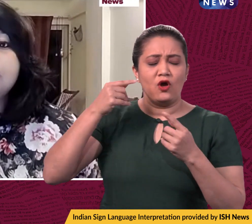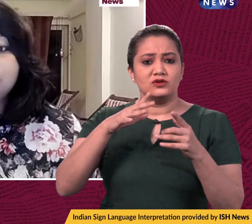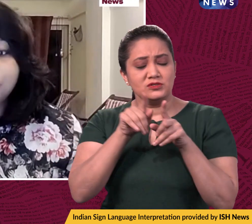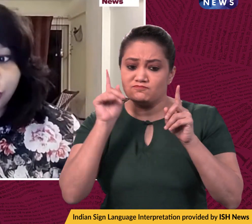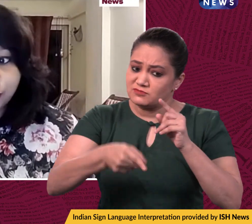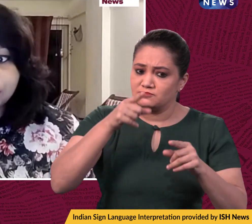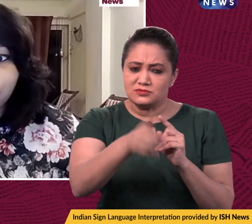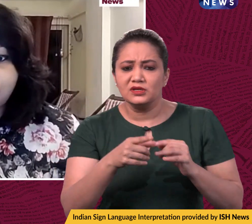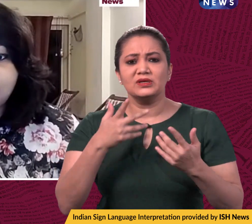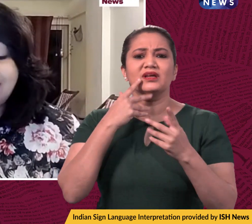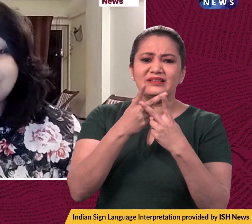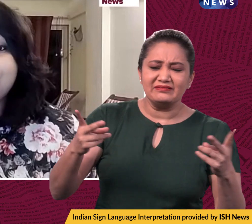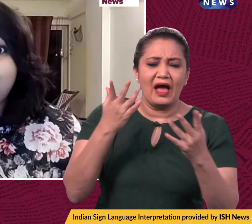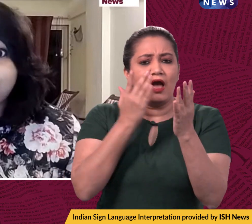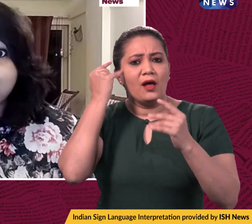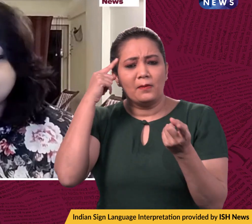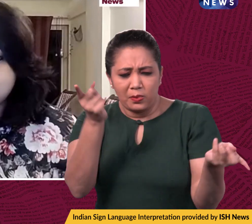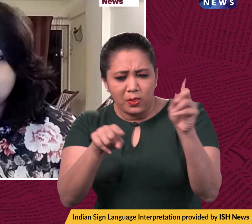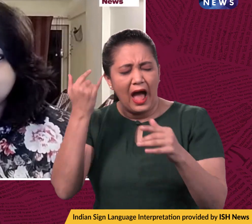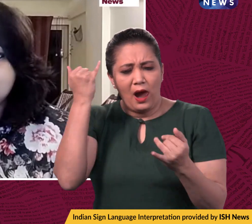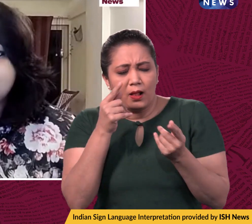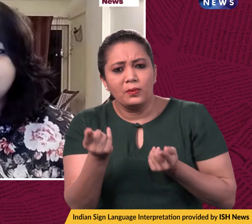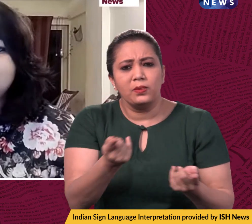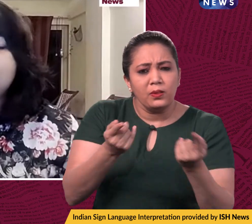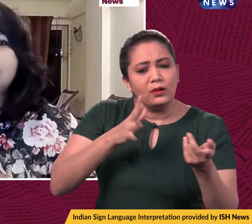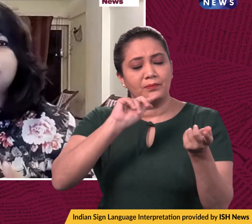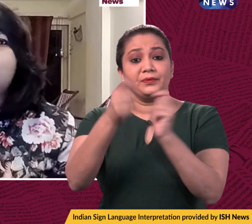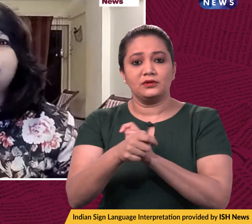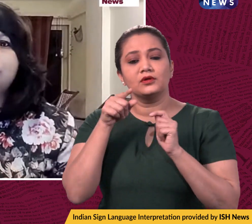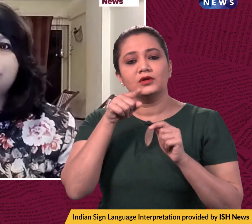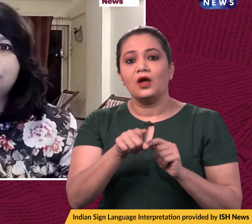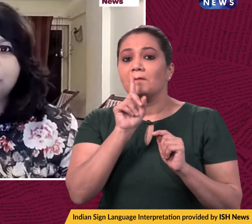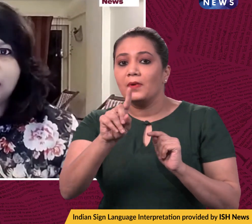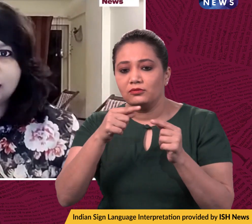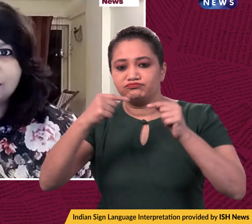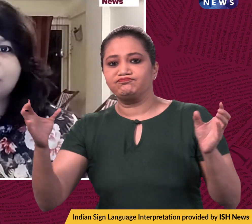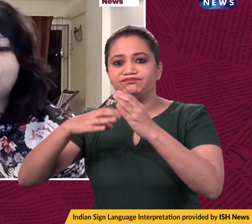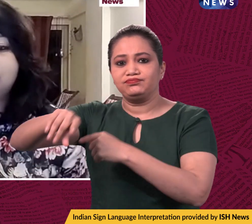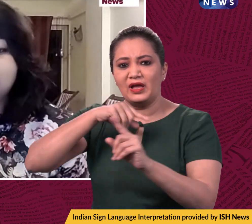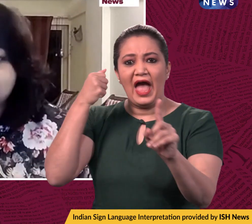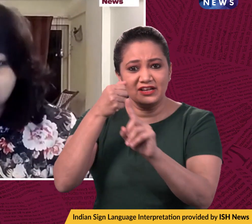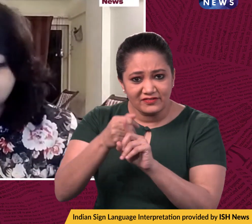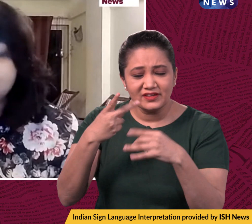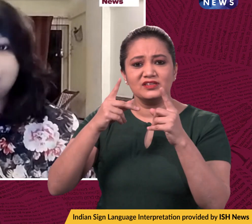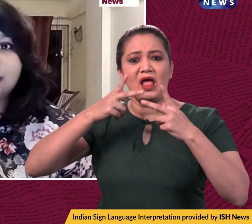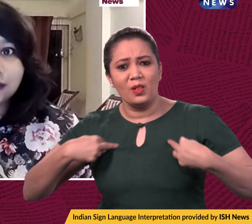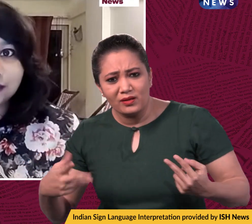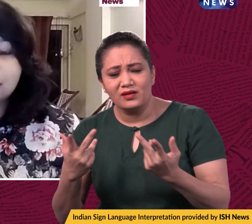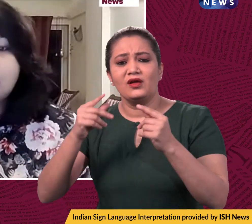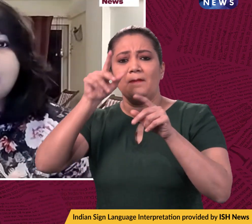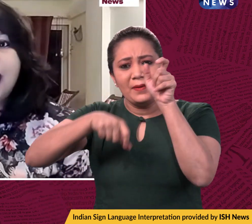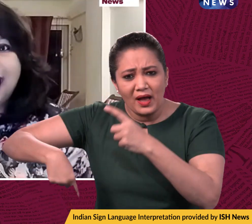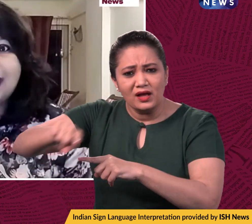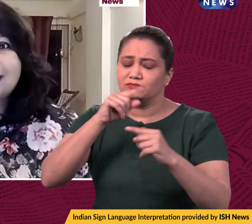coercion, allurement, or by any fraudulent means. Now, this has drawn severe opposition from activists, from legal experts, from